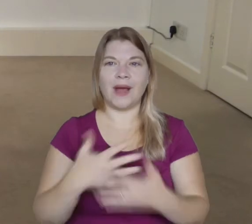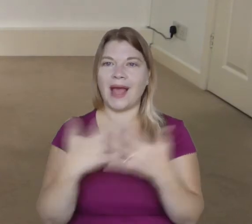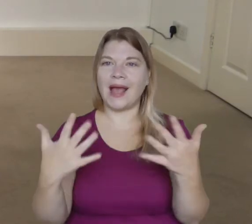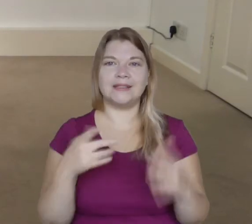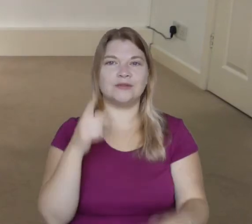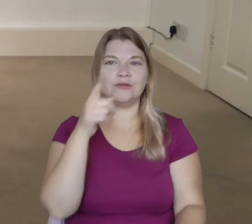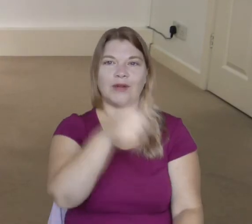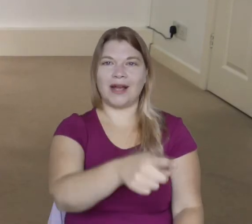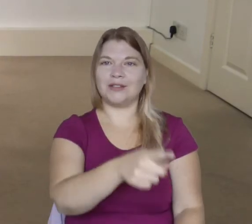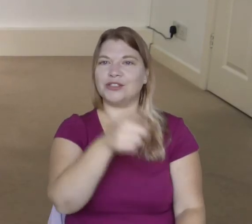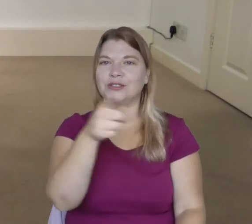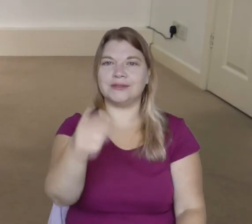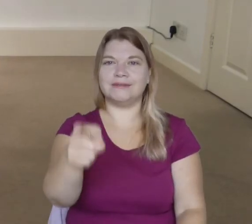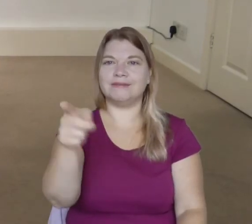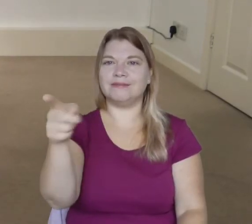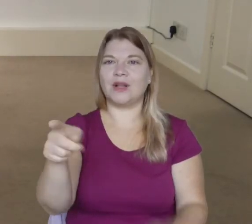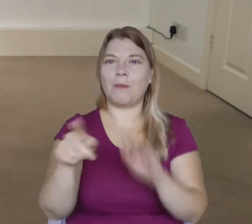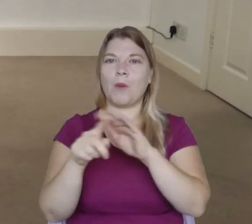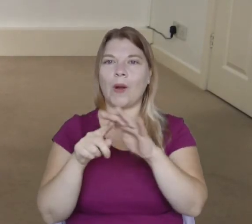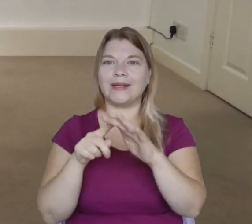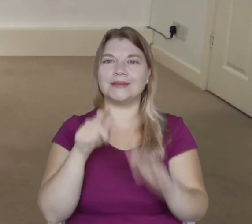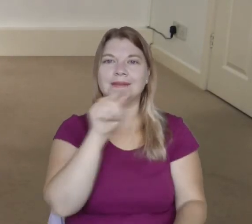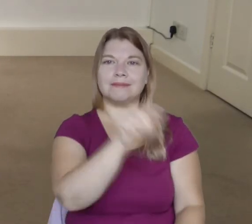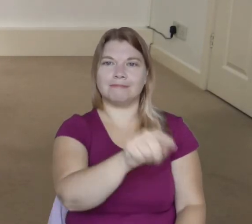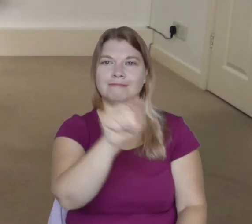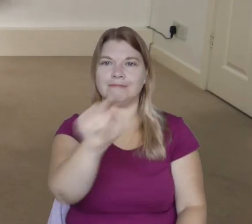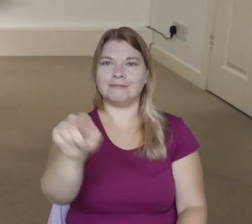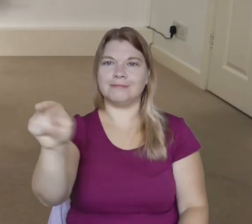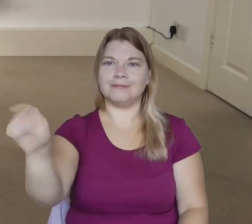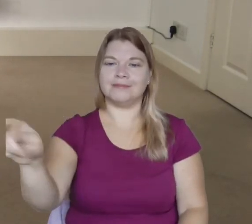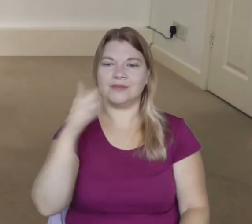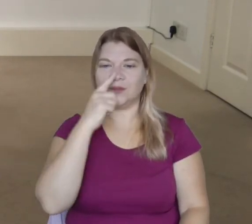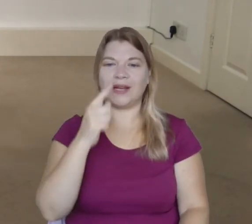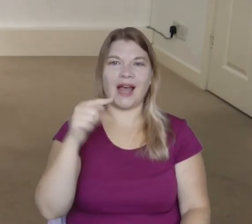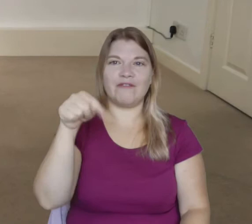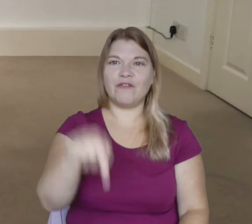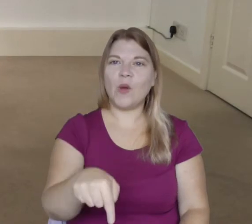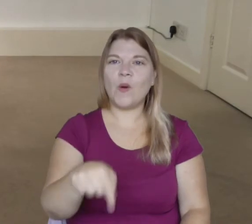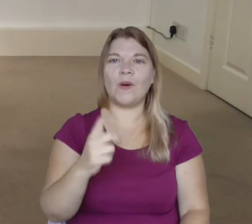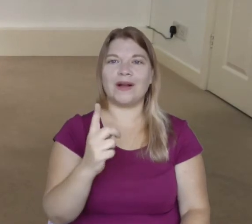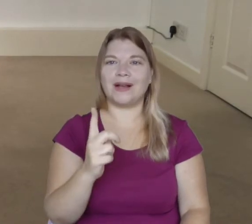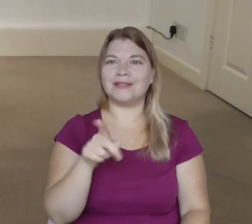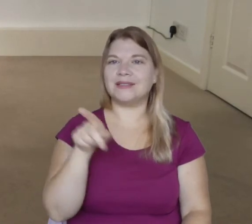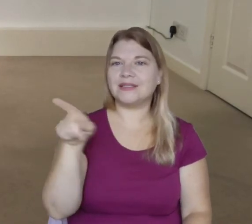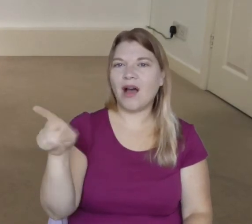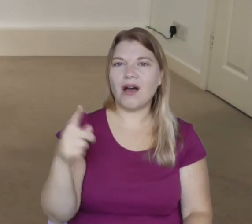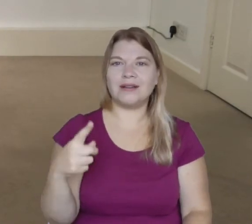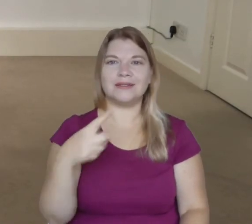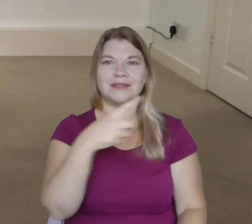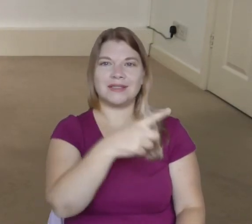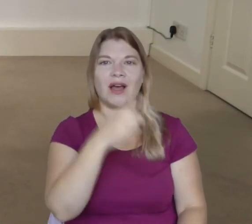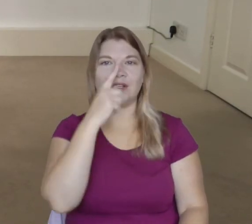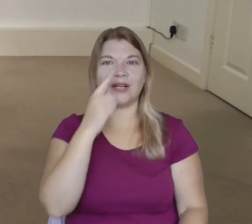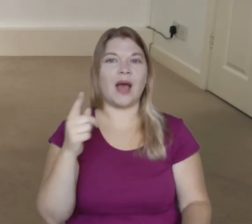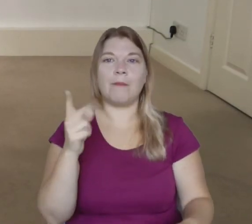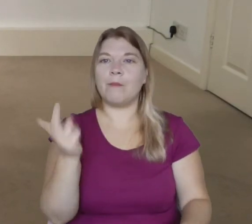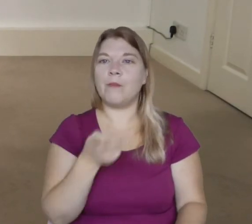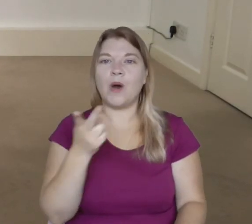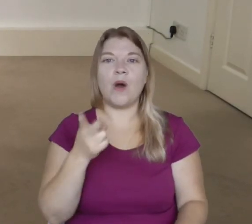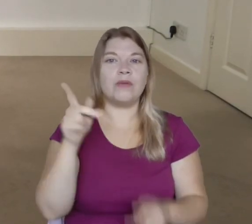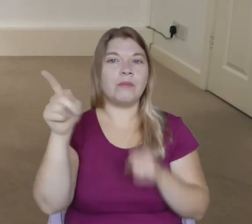directions, and we can point down to the floor, we can point out to the side, we can do one arm at a time, we can do both